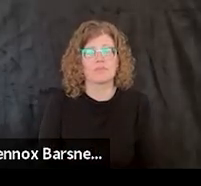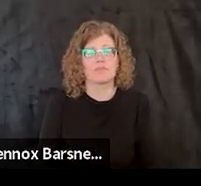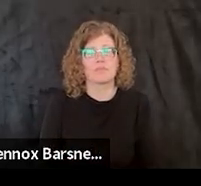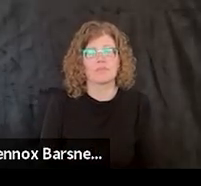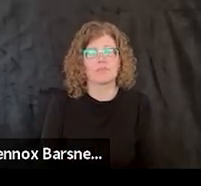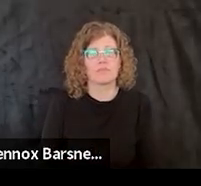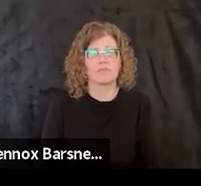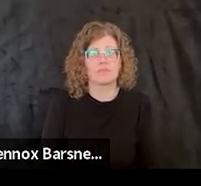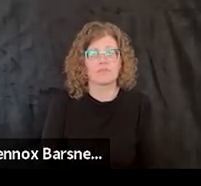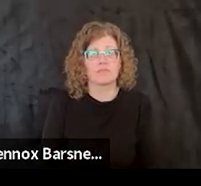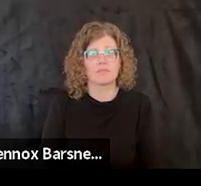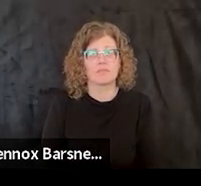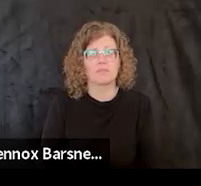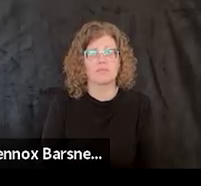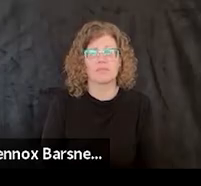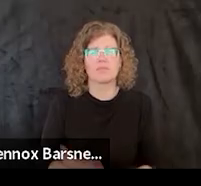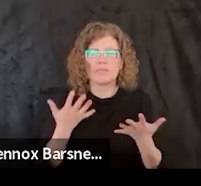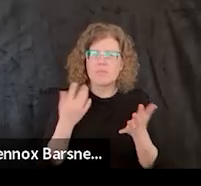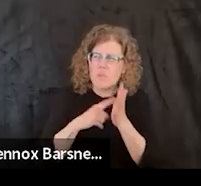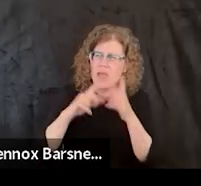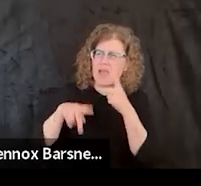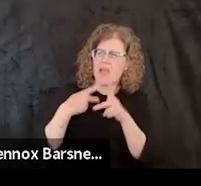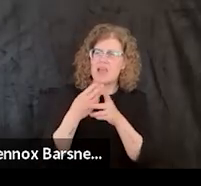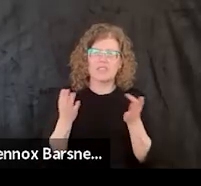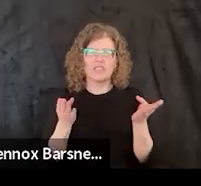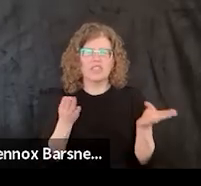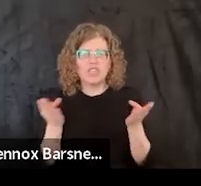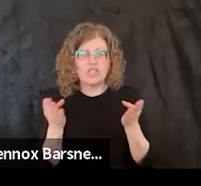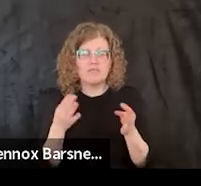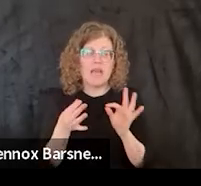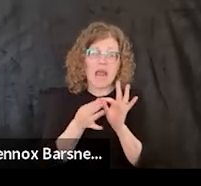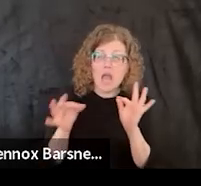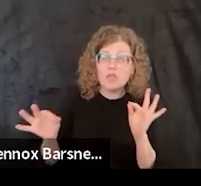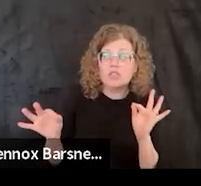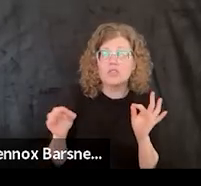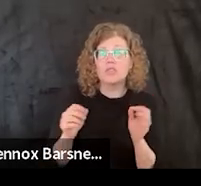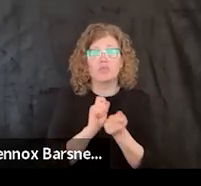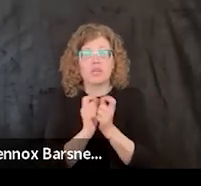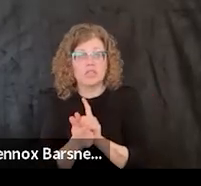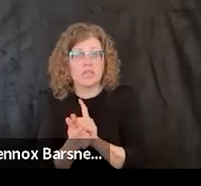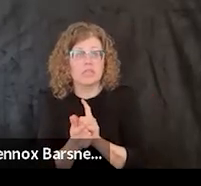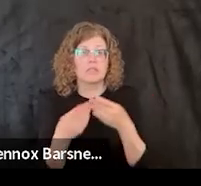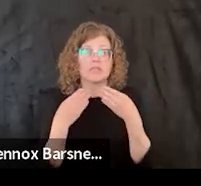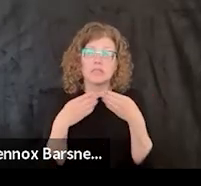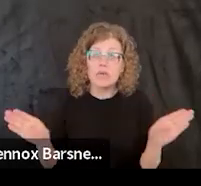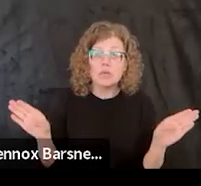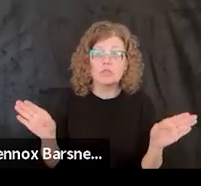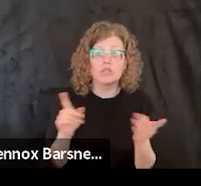What services can they assist you with? Language translation, general transcription or editing